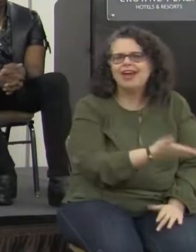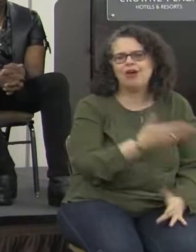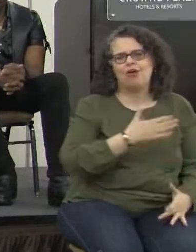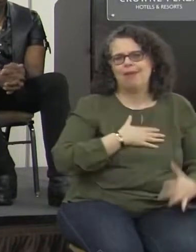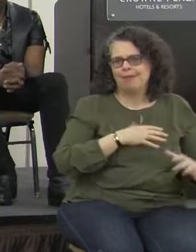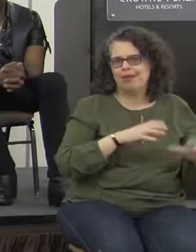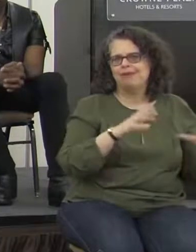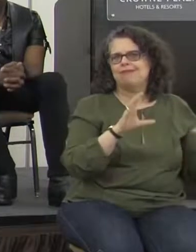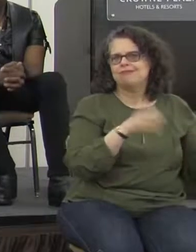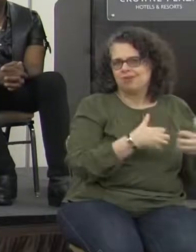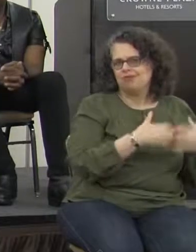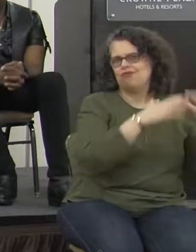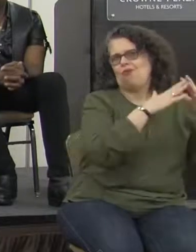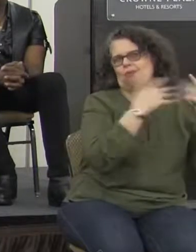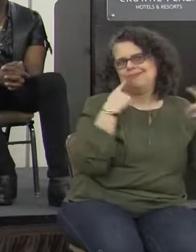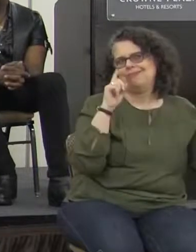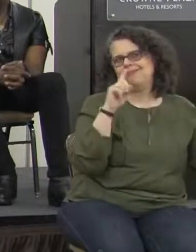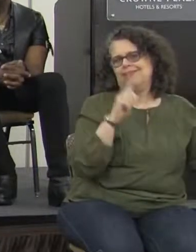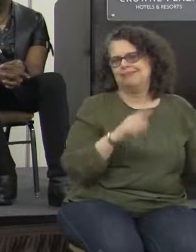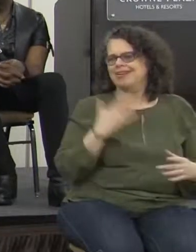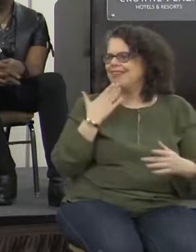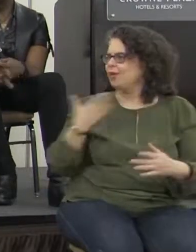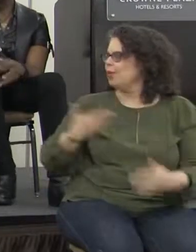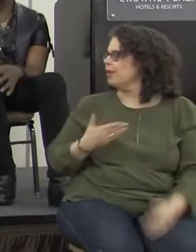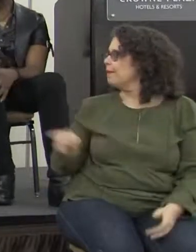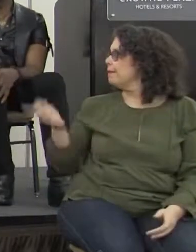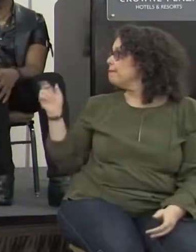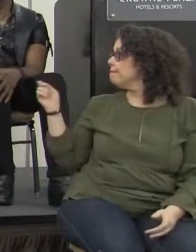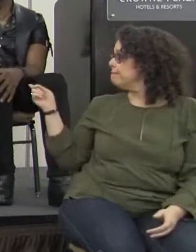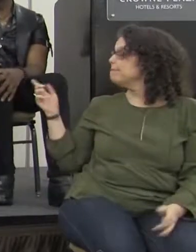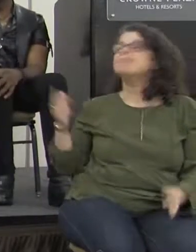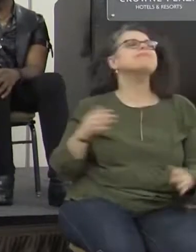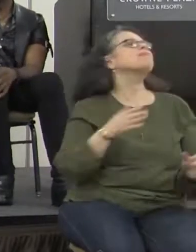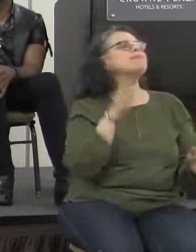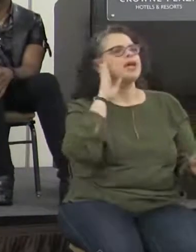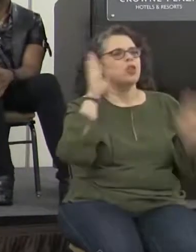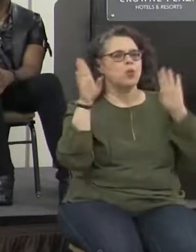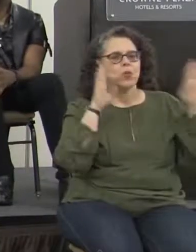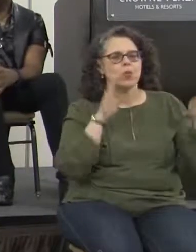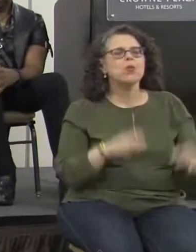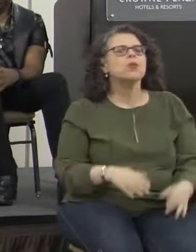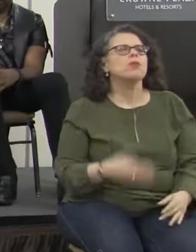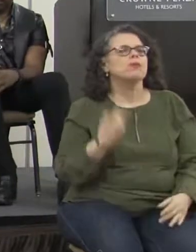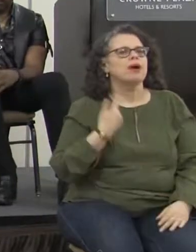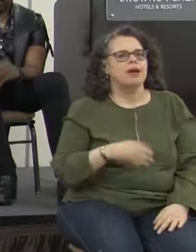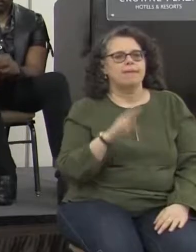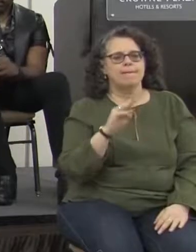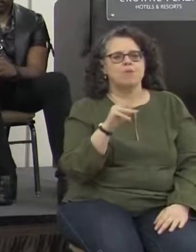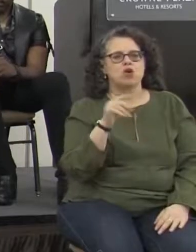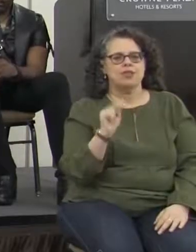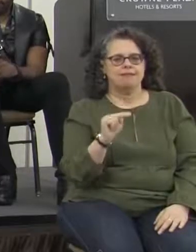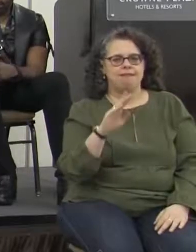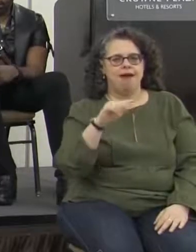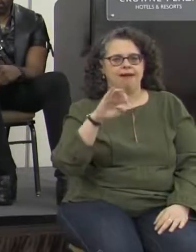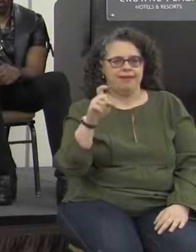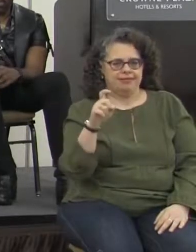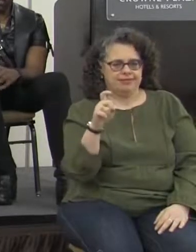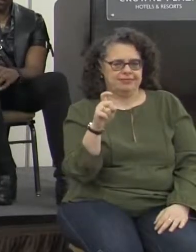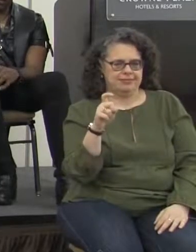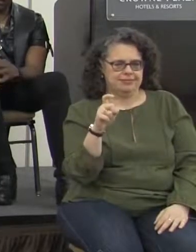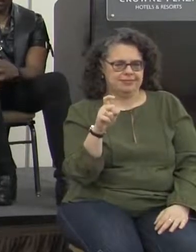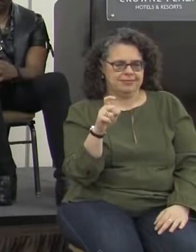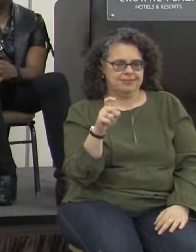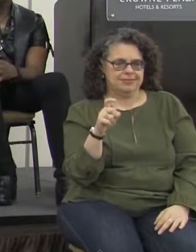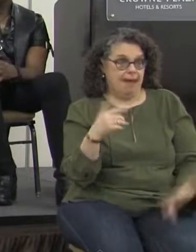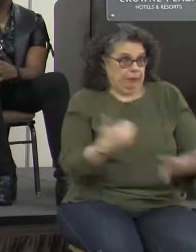chapter is formed now. Thank you. Welcome. Hello, everyone. I am Merlin Onyx. Well, let's see. I